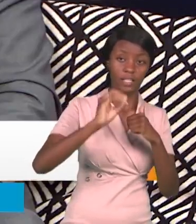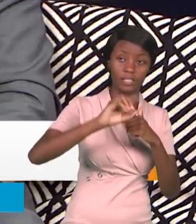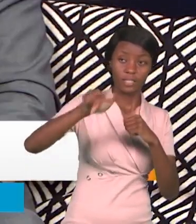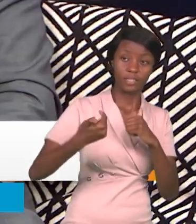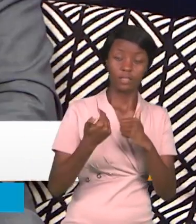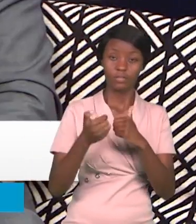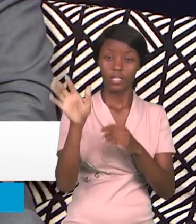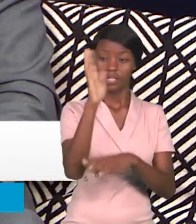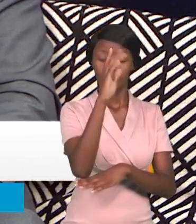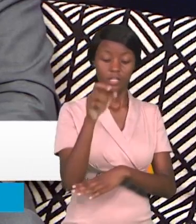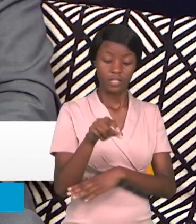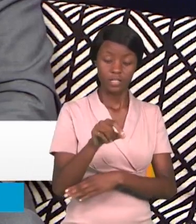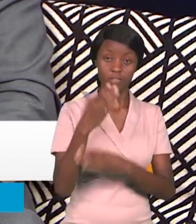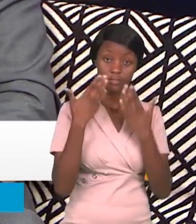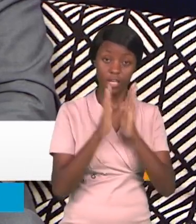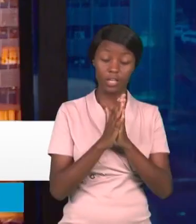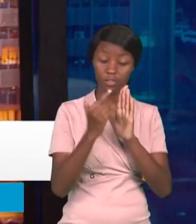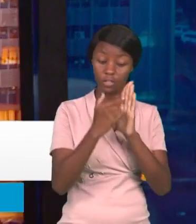680,000 tree seedings. That's on record.